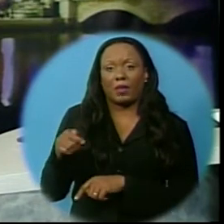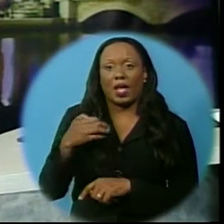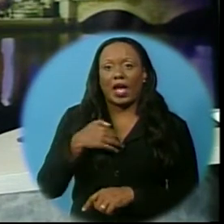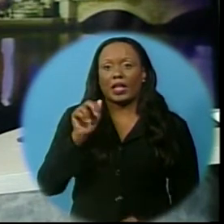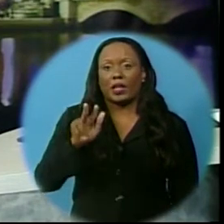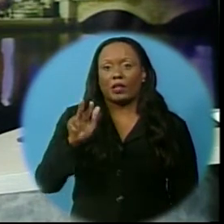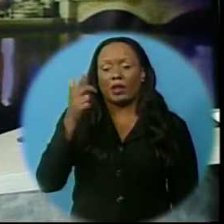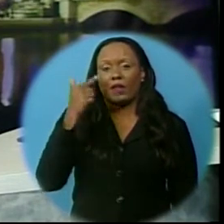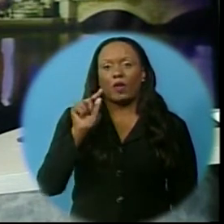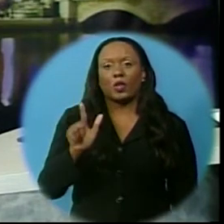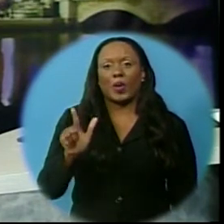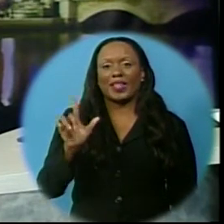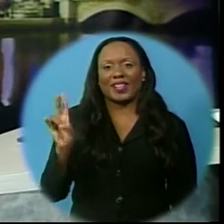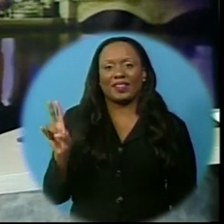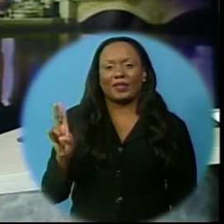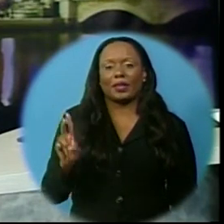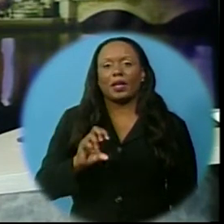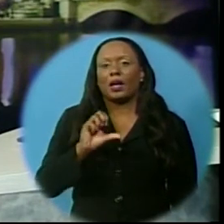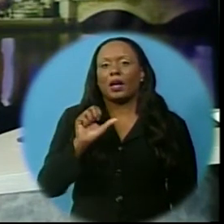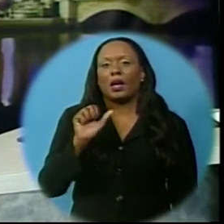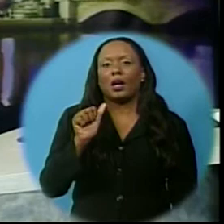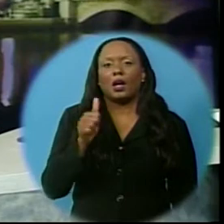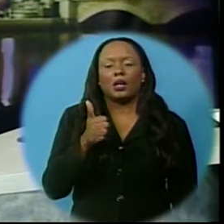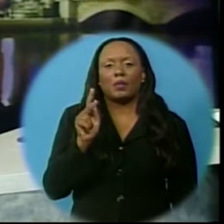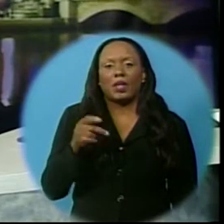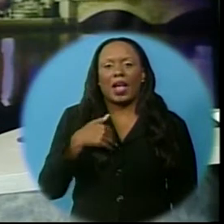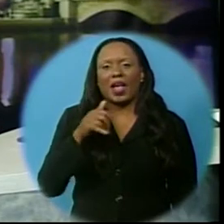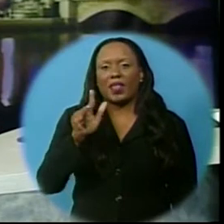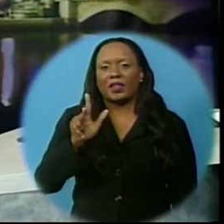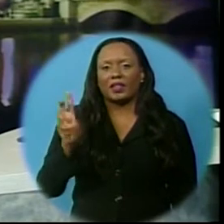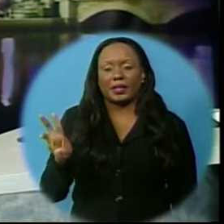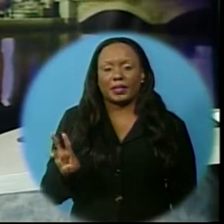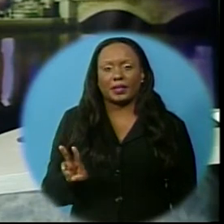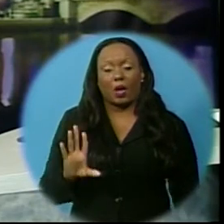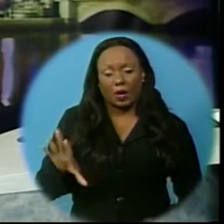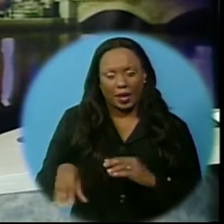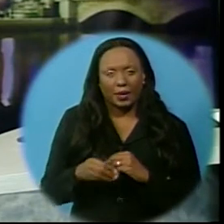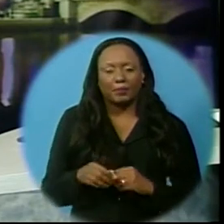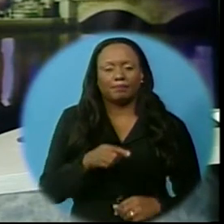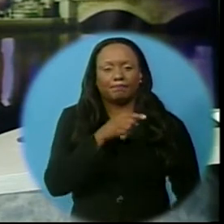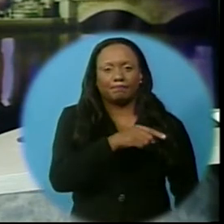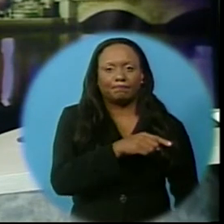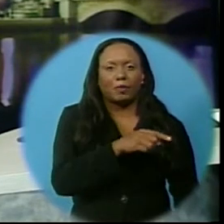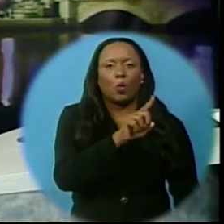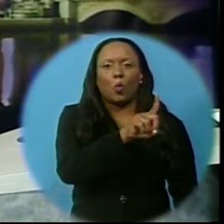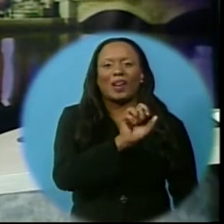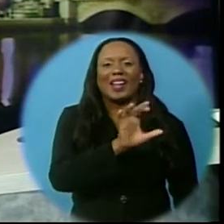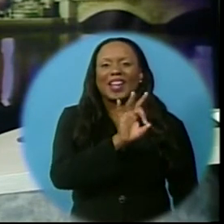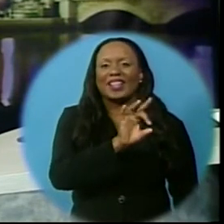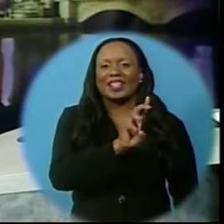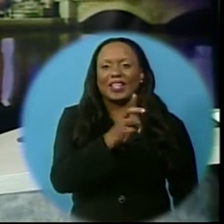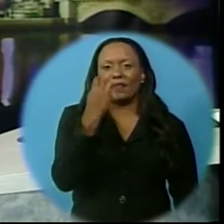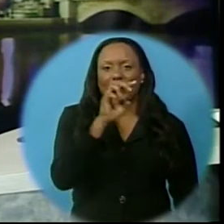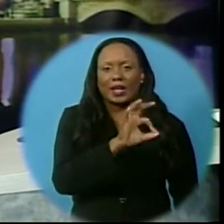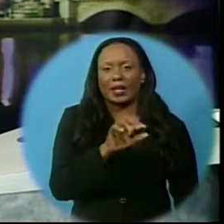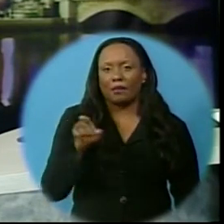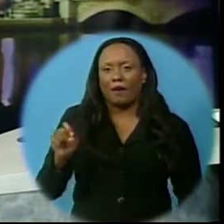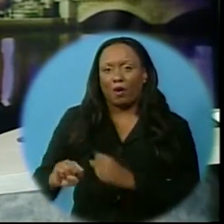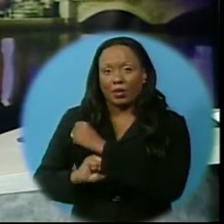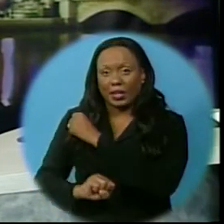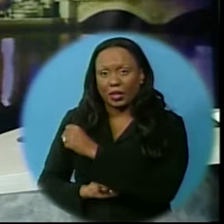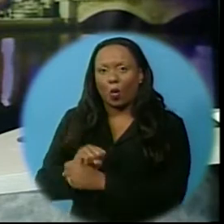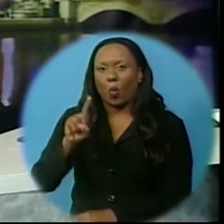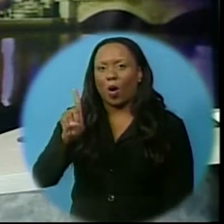for 27. Shamari Gibson top scored with 36. So the scores again. Powered N.P. 86 for 9. Foundation,